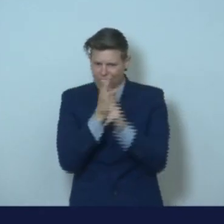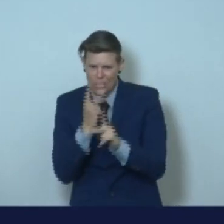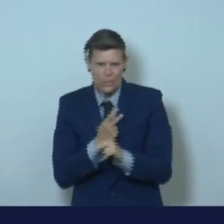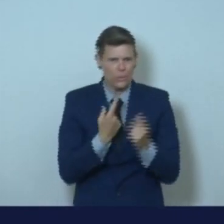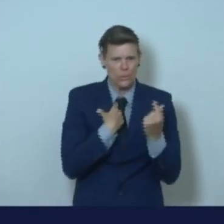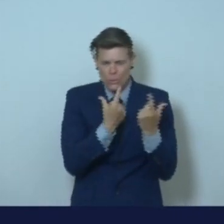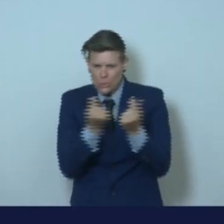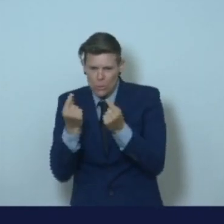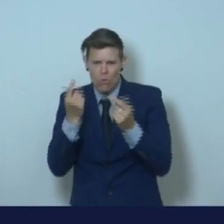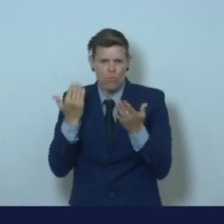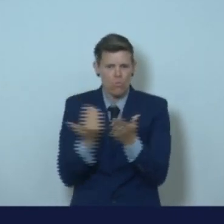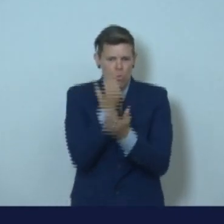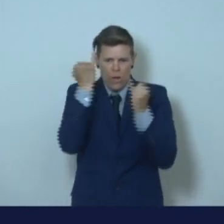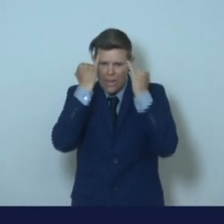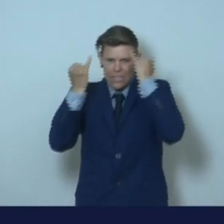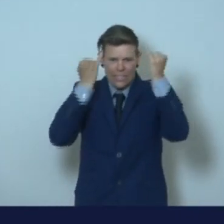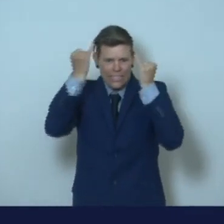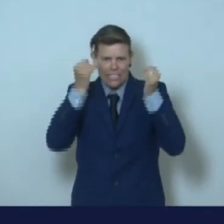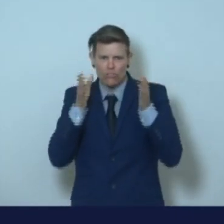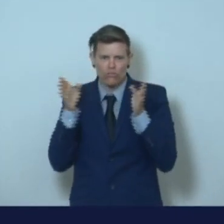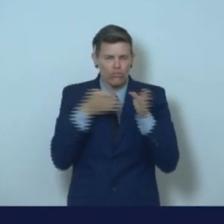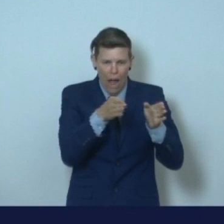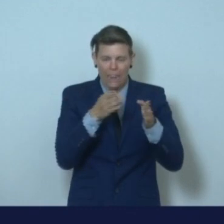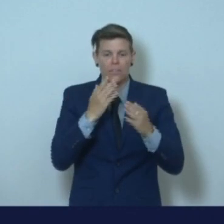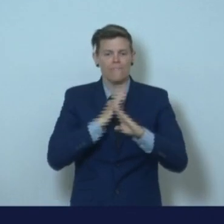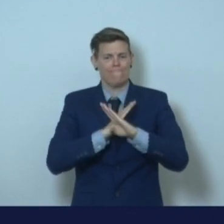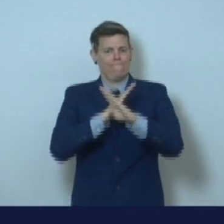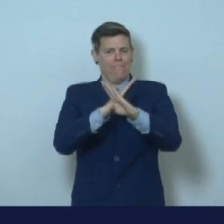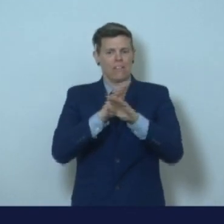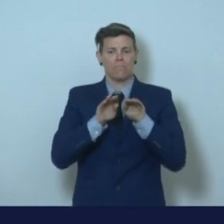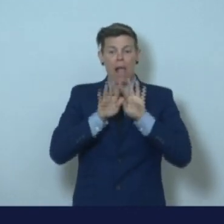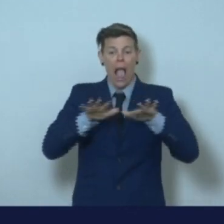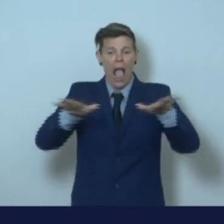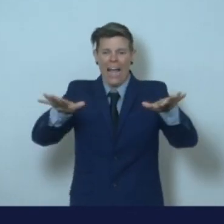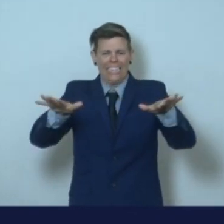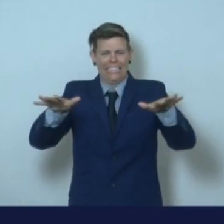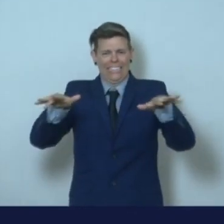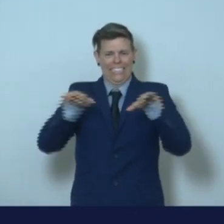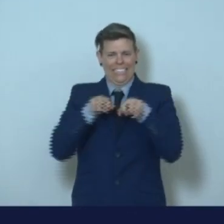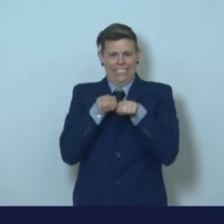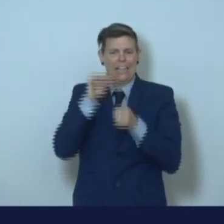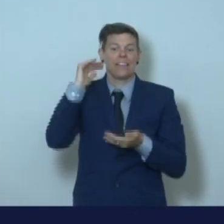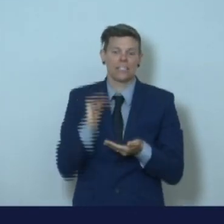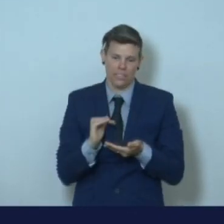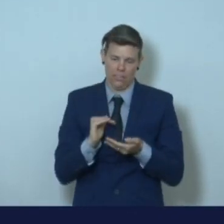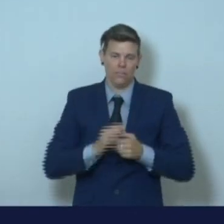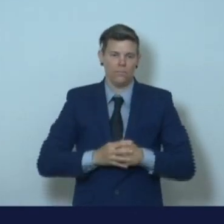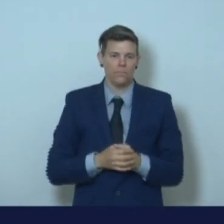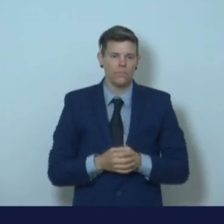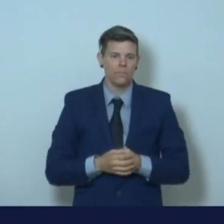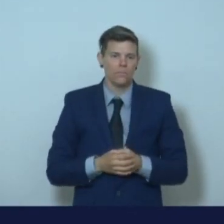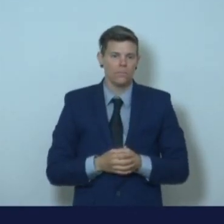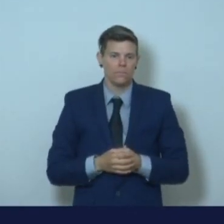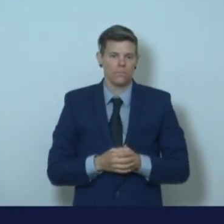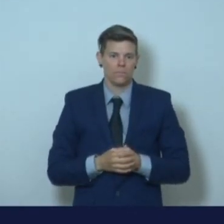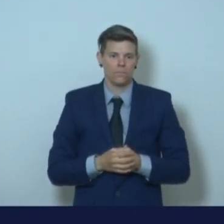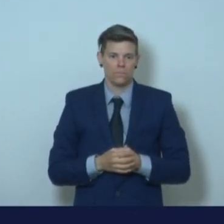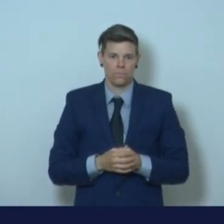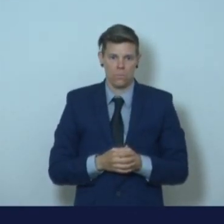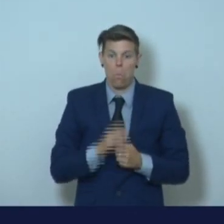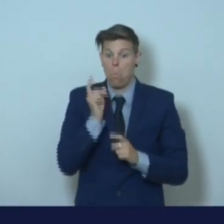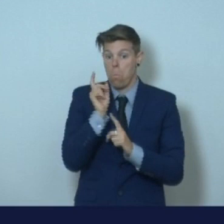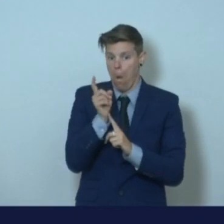to prevent the transmission and the infection spread of COVID-19. In 1 minute, you're going to hear